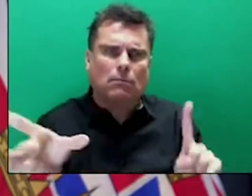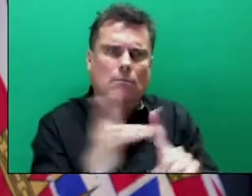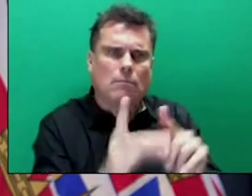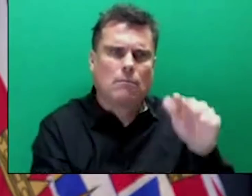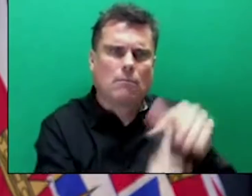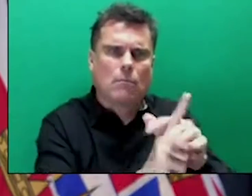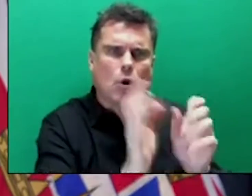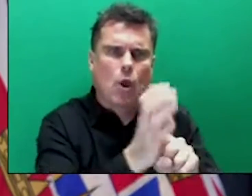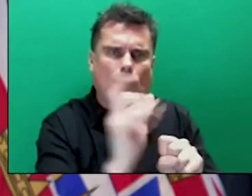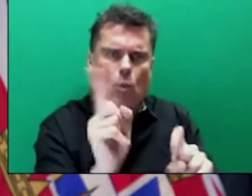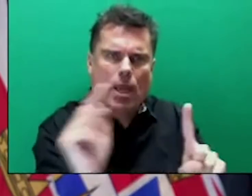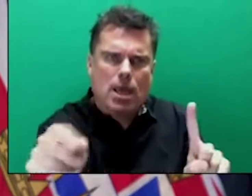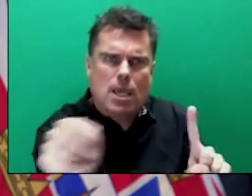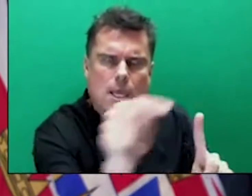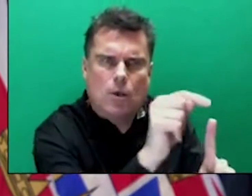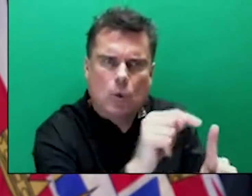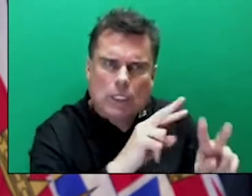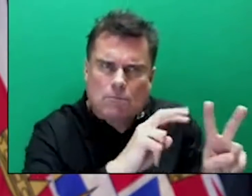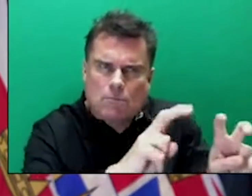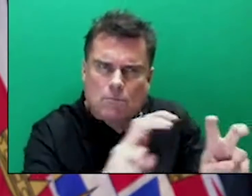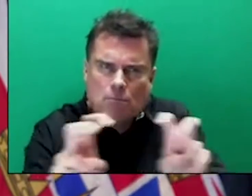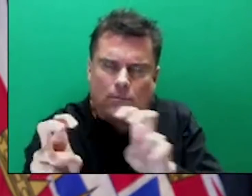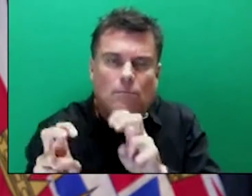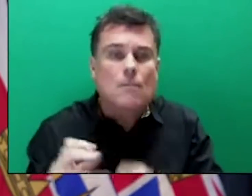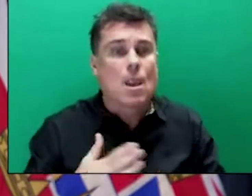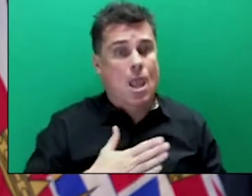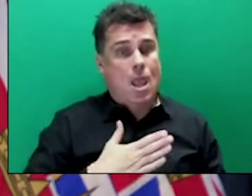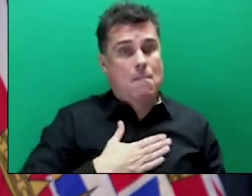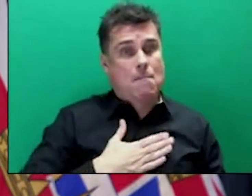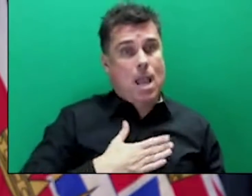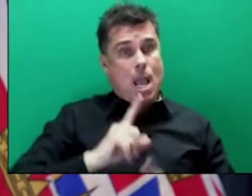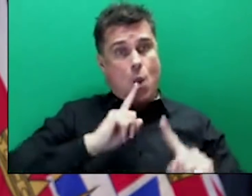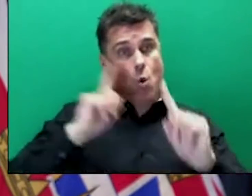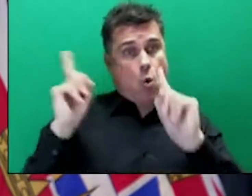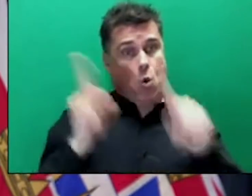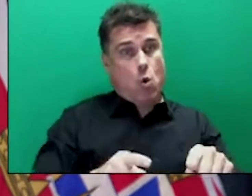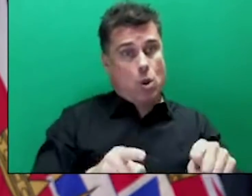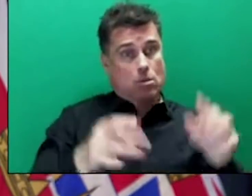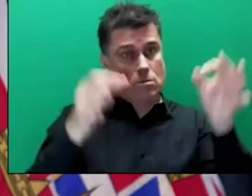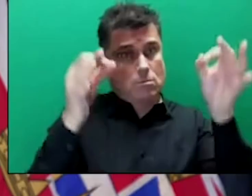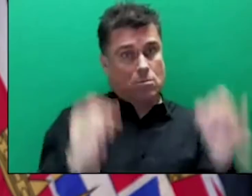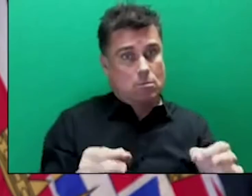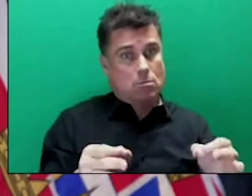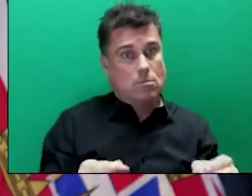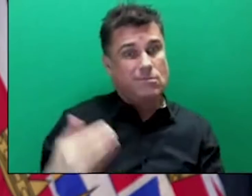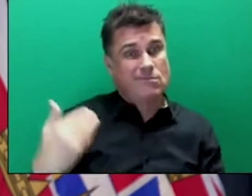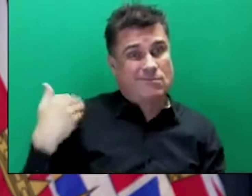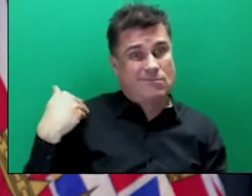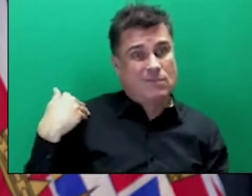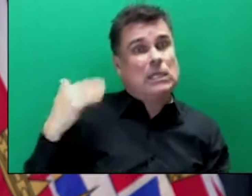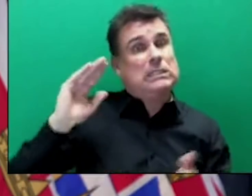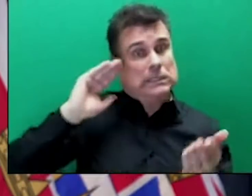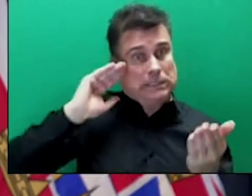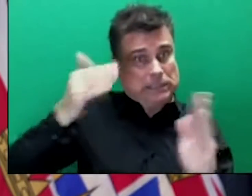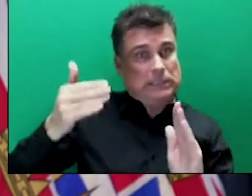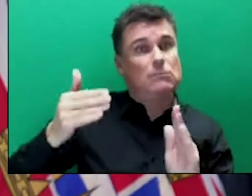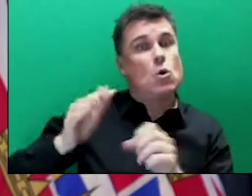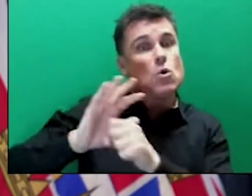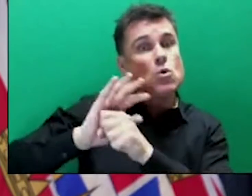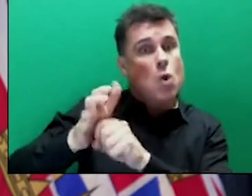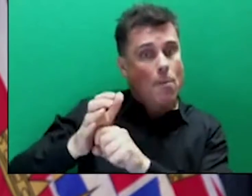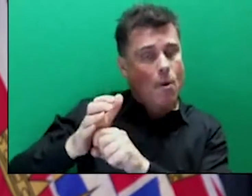an impact of the orders, but it's not yet at a point where we can let off on some of the restrictions that we have in